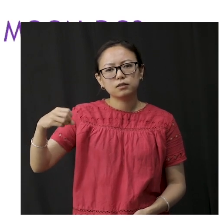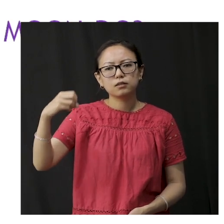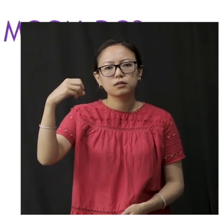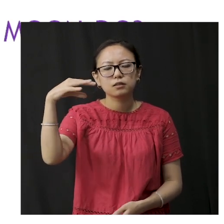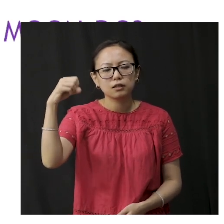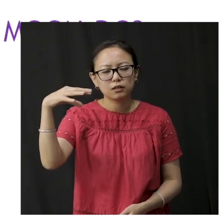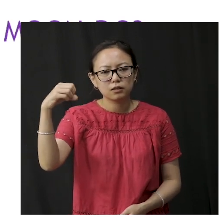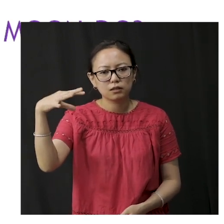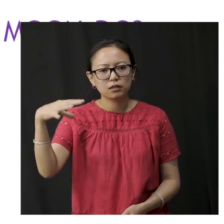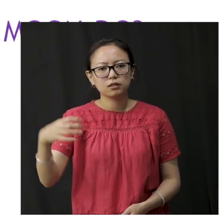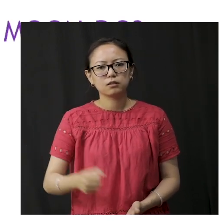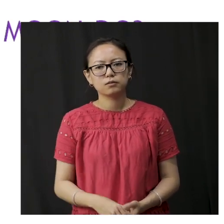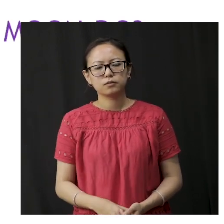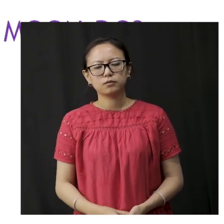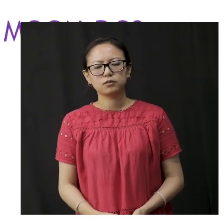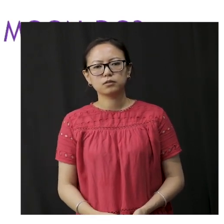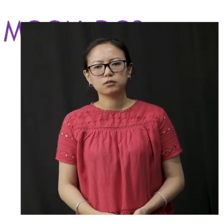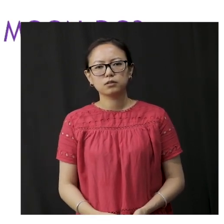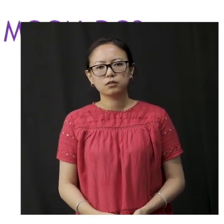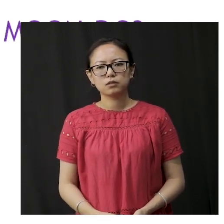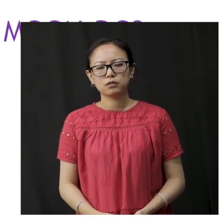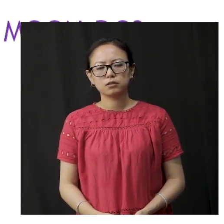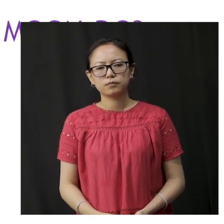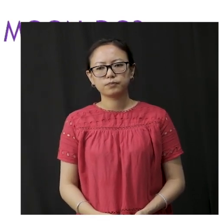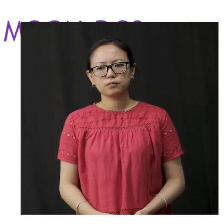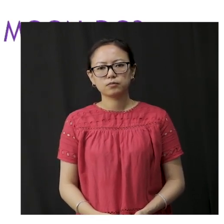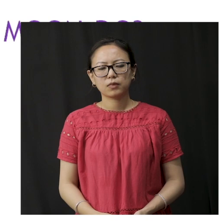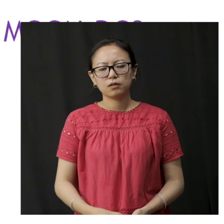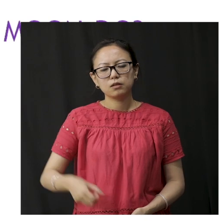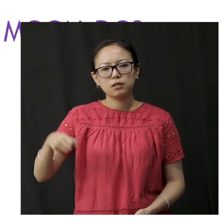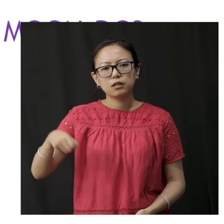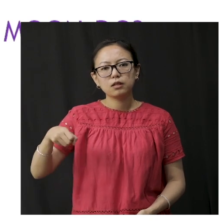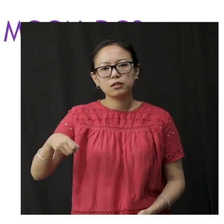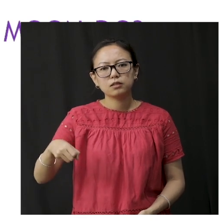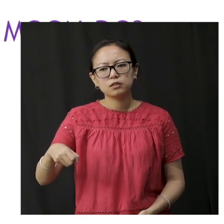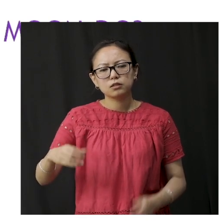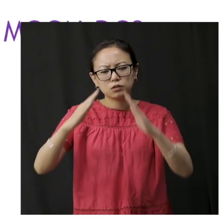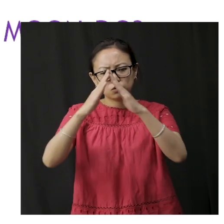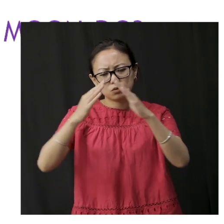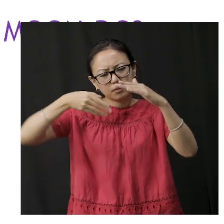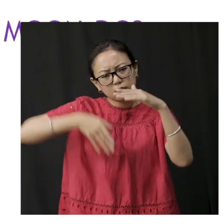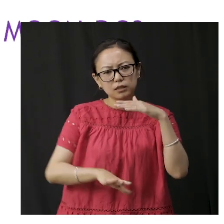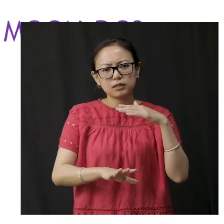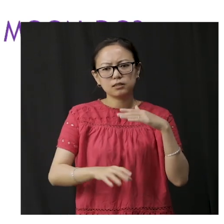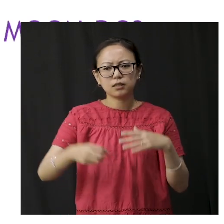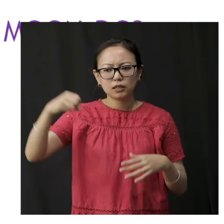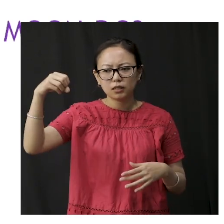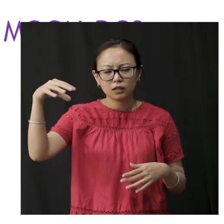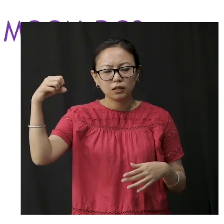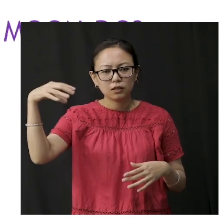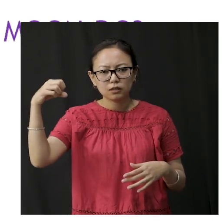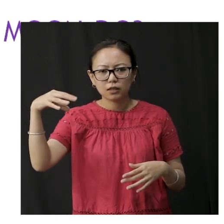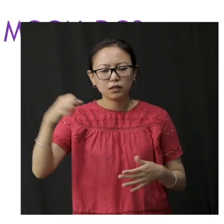we have all seen the pictures as well. Lanterns are lighted at home as well as on